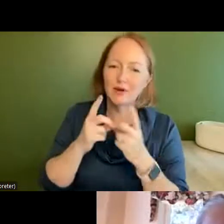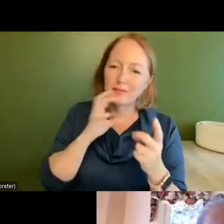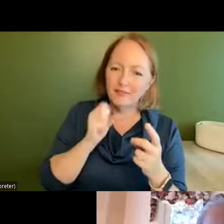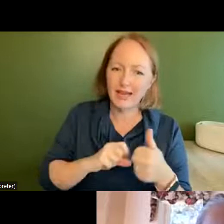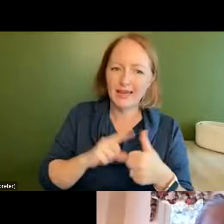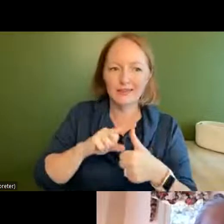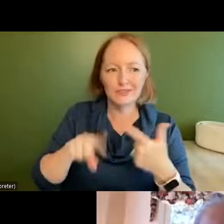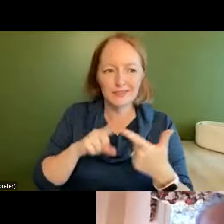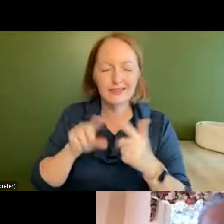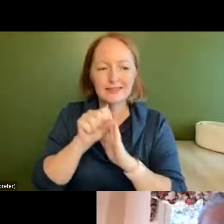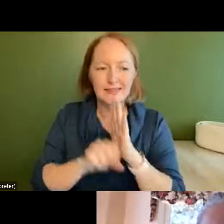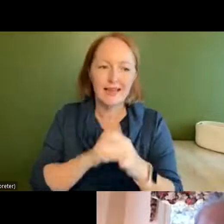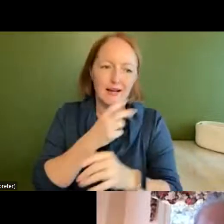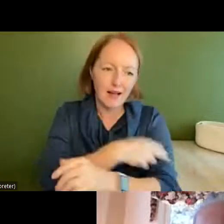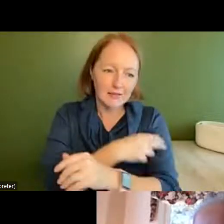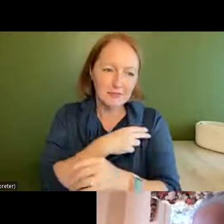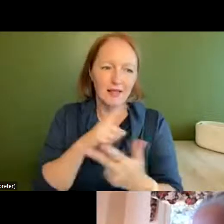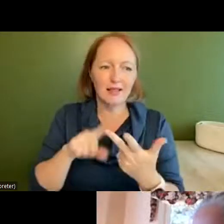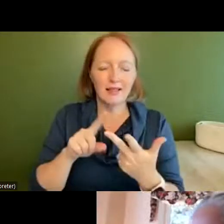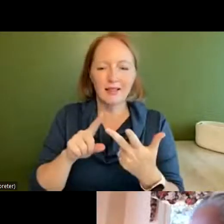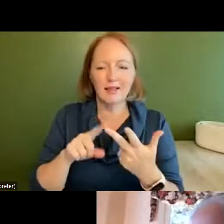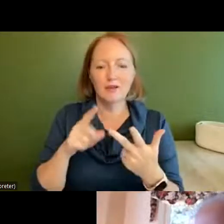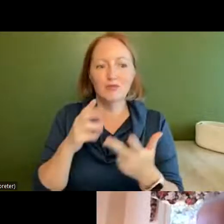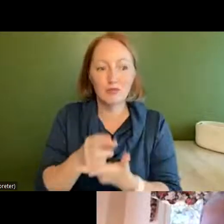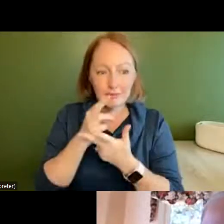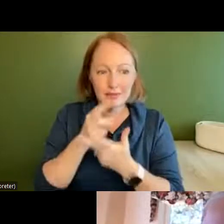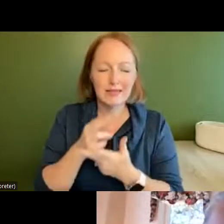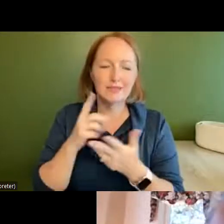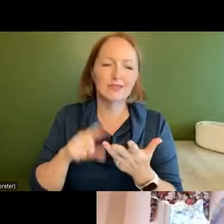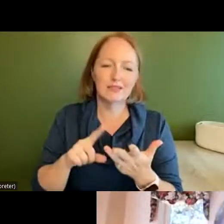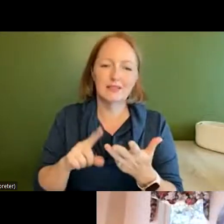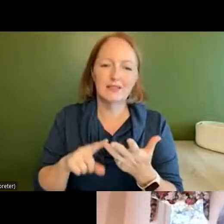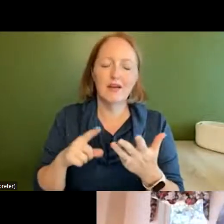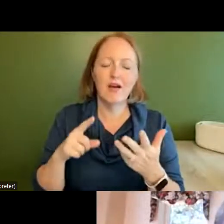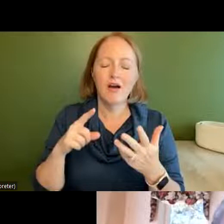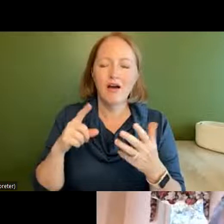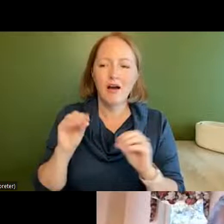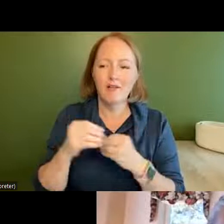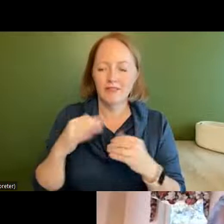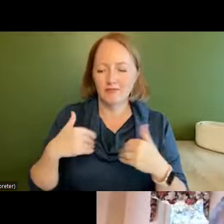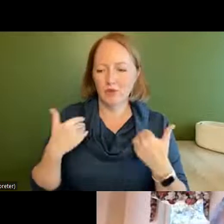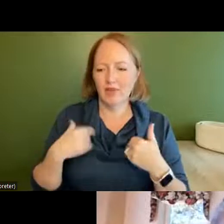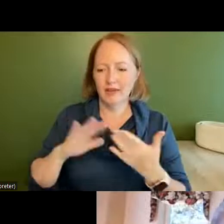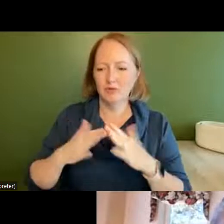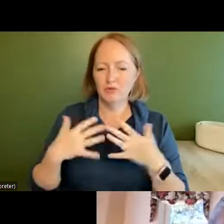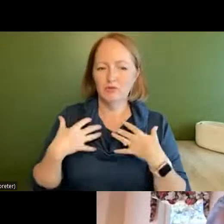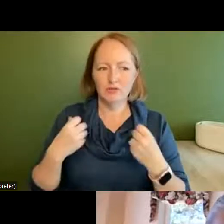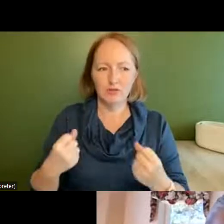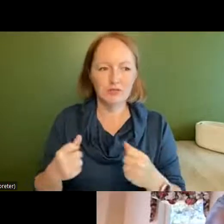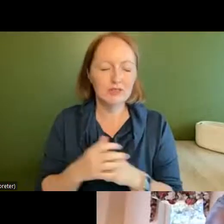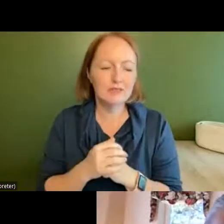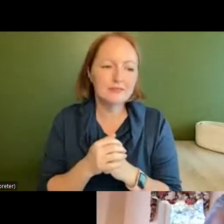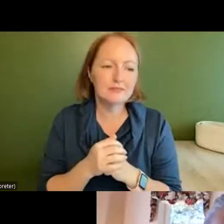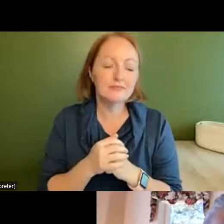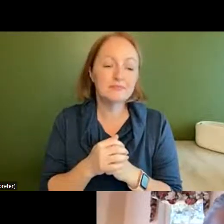Aging, Department of State Hospitals, Department of Rehabilitation, and the Office of Youth and Community Restoration. Most